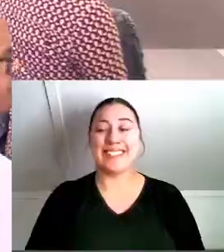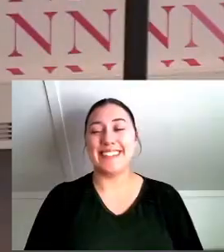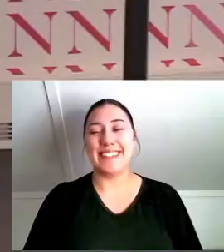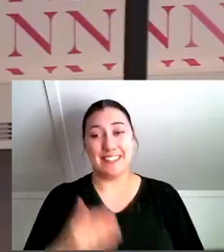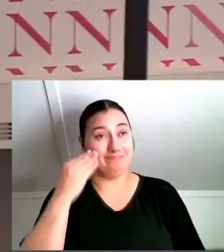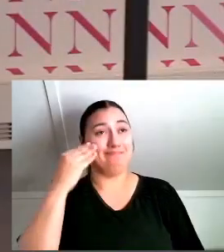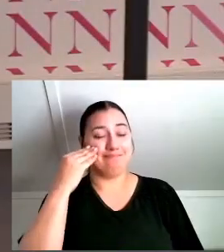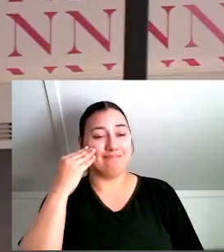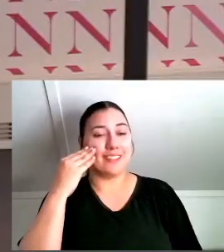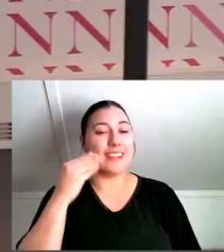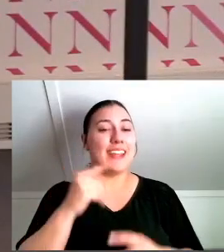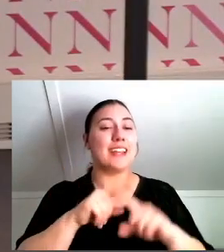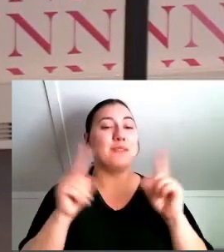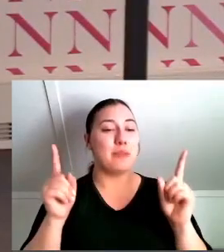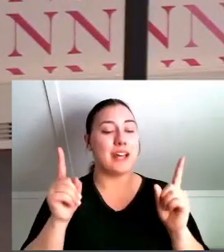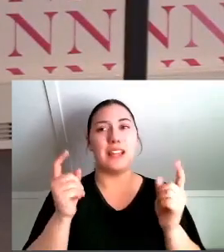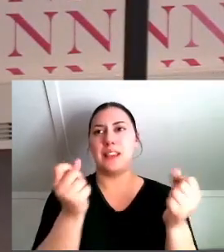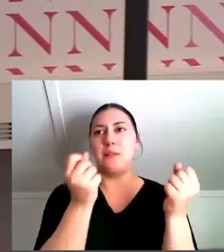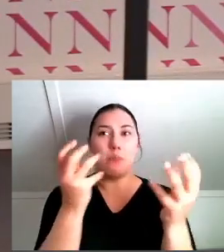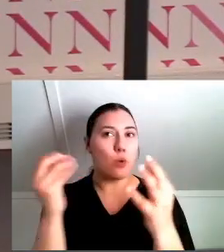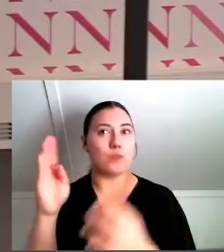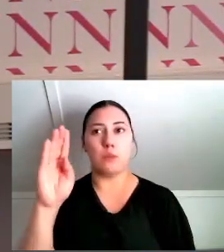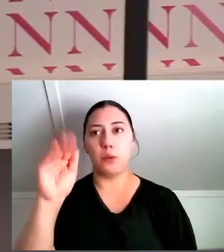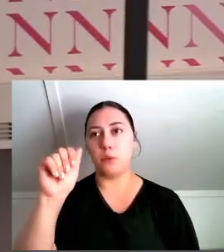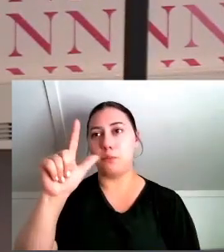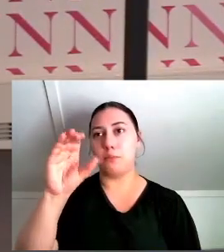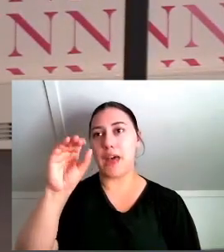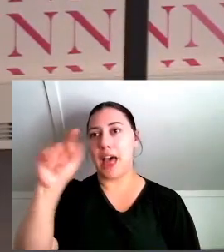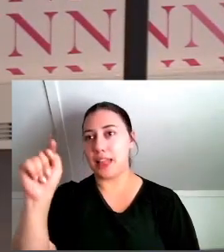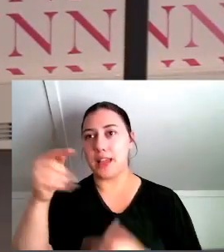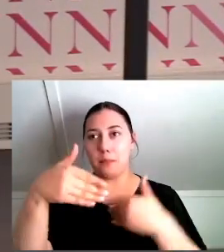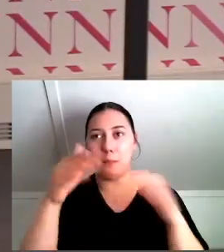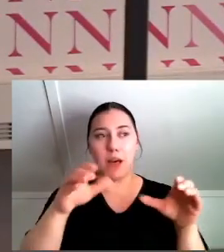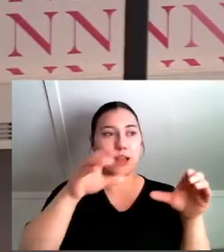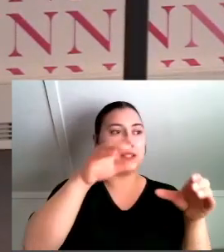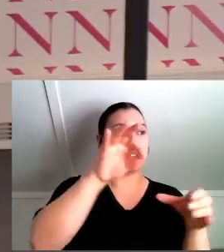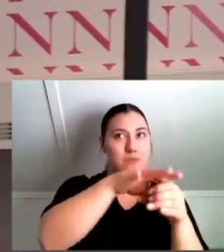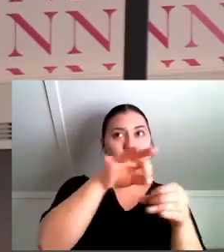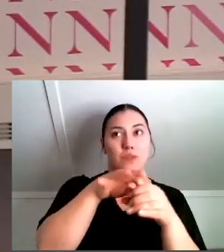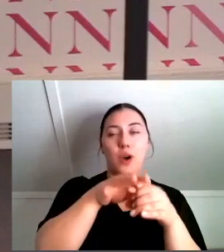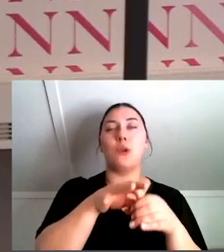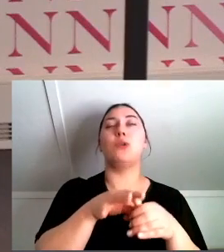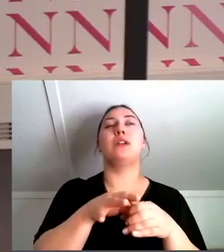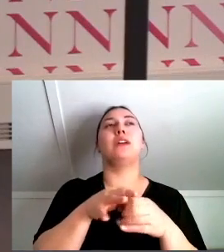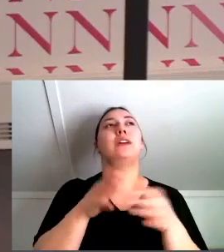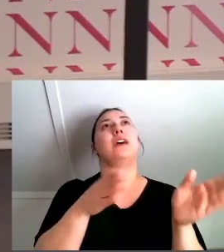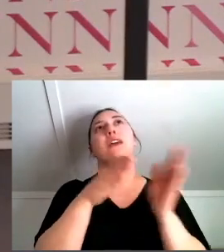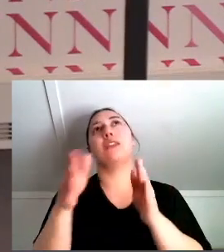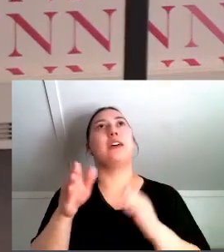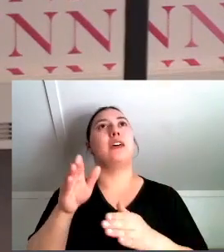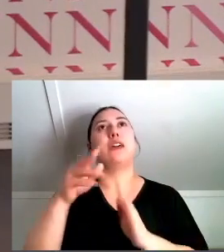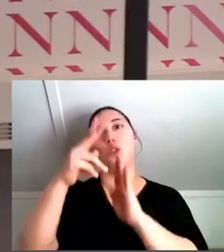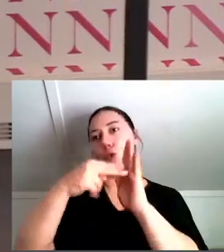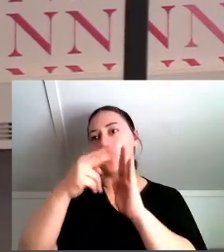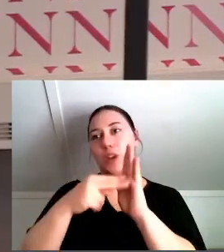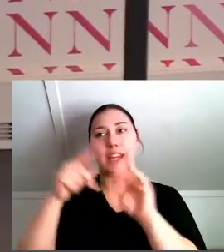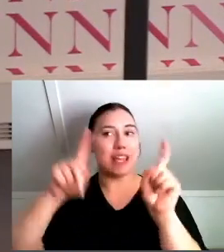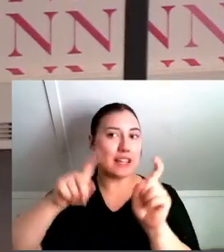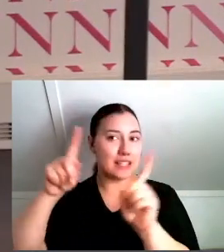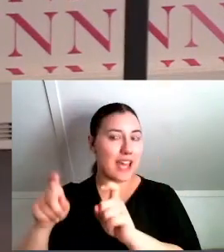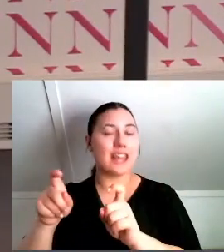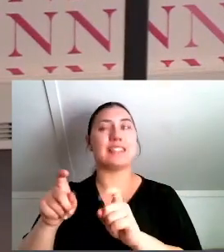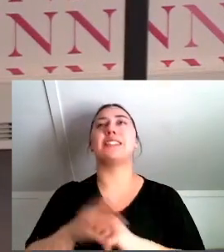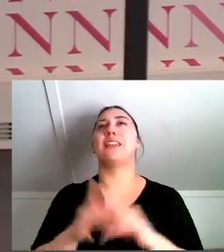The multiple ballot box, that was another one. You know, the literary test. And then just violence, right? Like, at the end of the